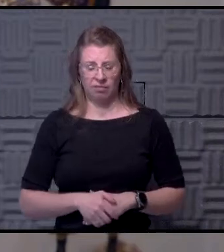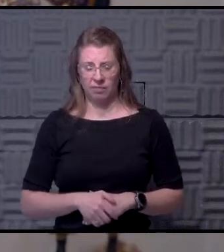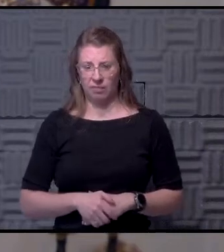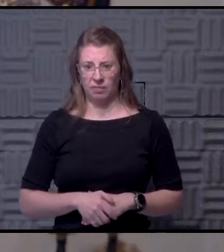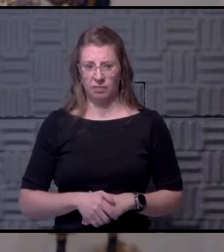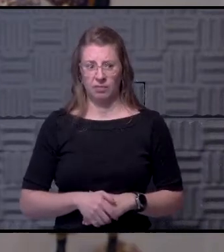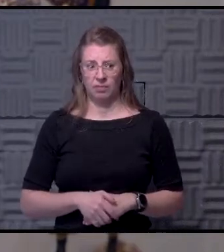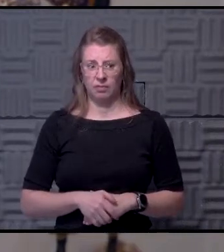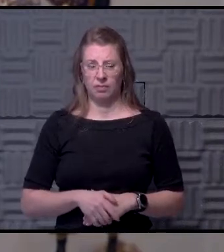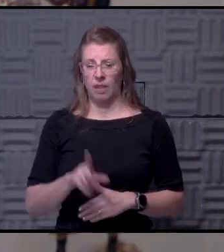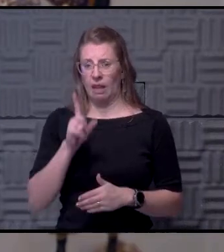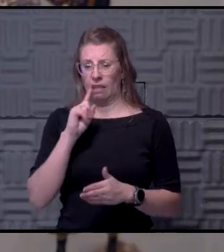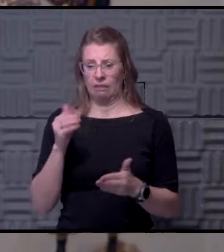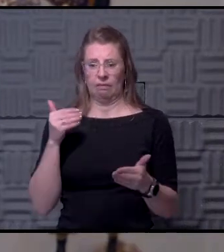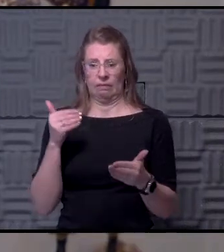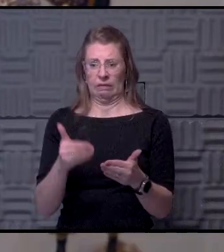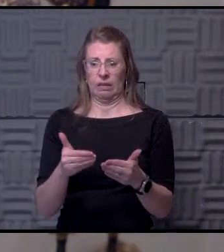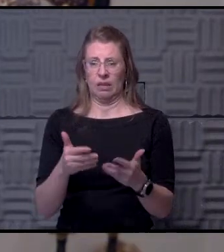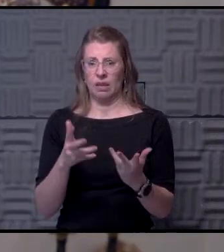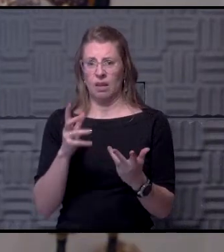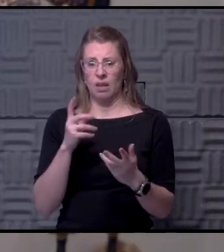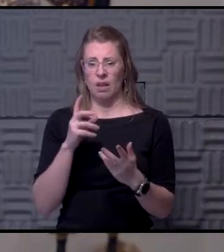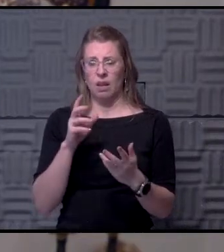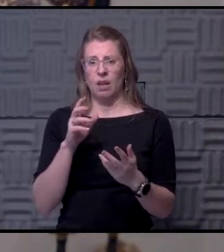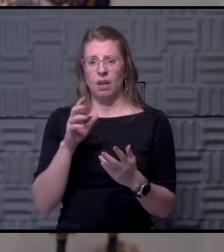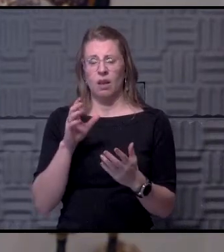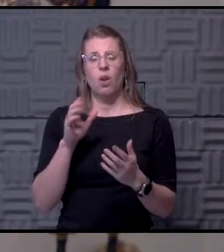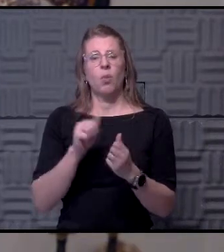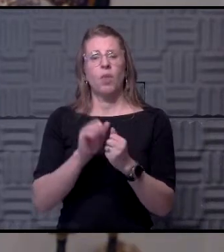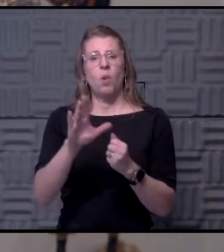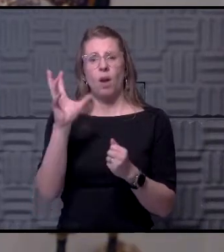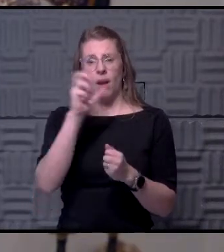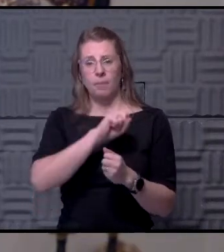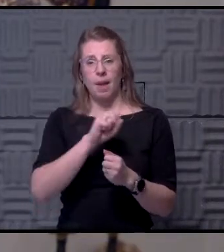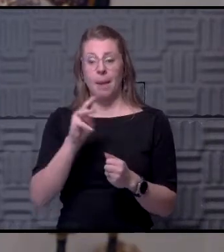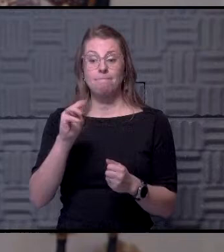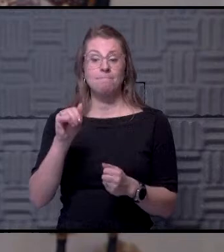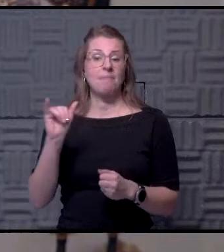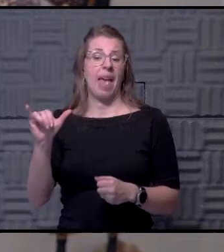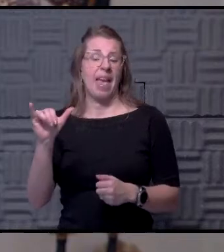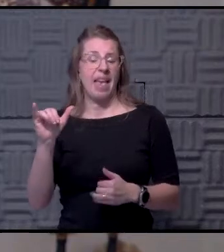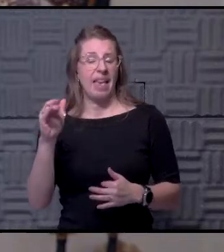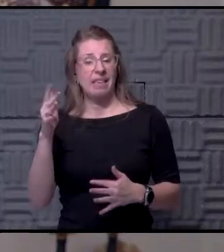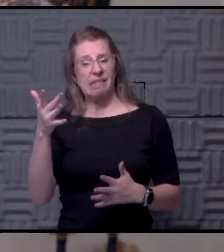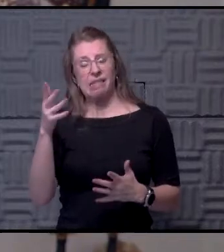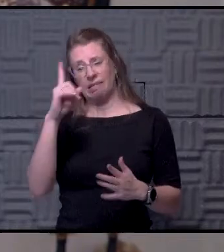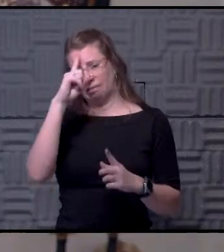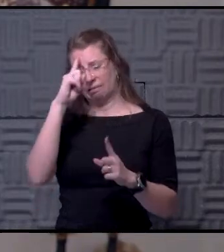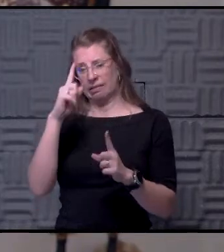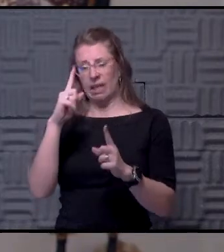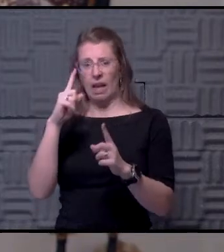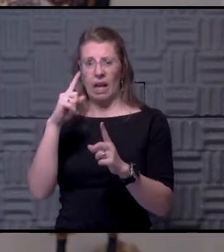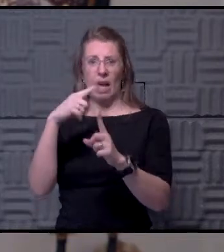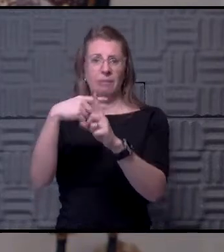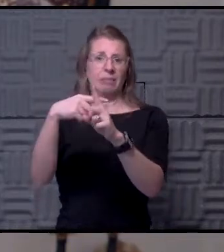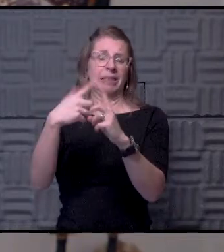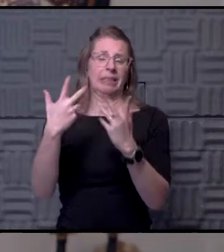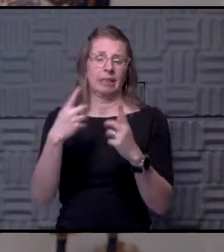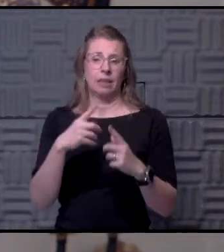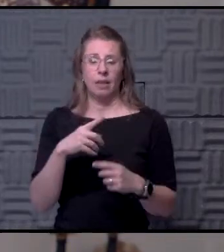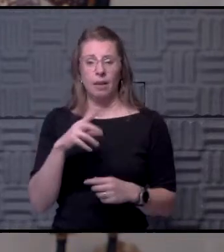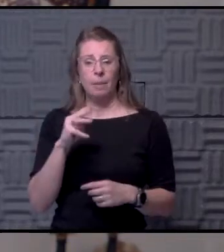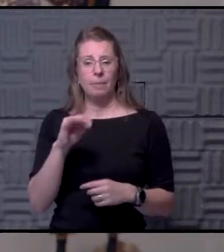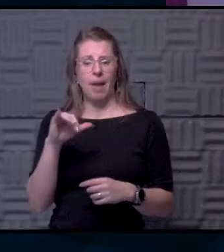there, Steve, in terms of your estimation. Now, May would be optimistic, and hopefully we get more vaccine, because that will be the